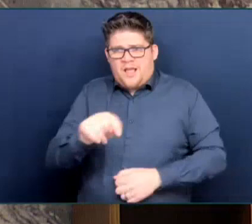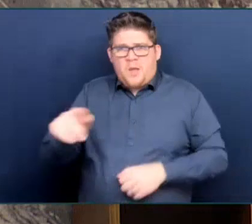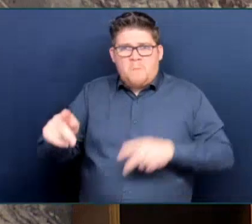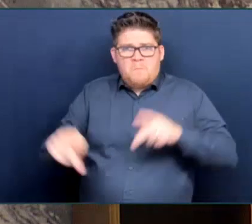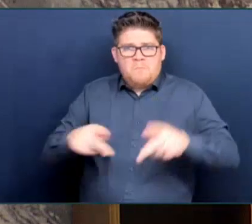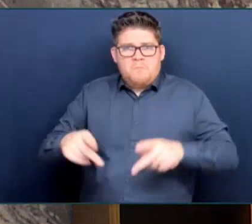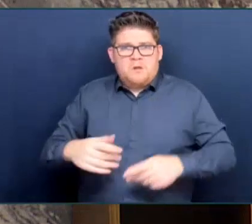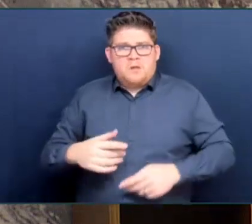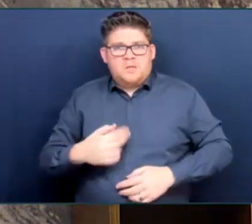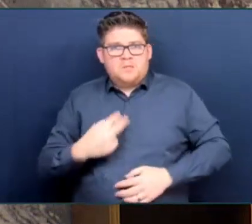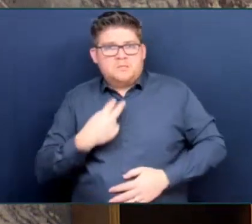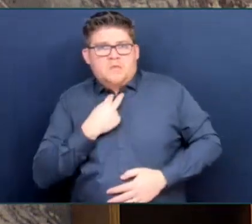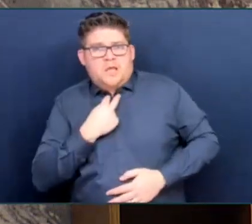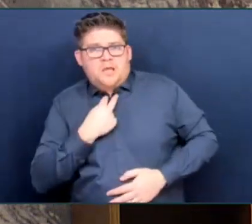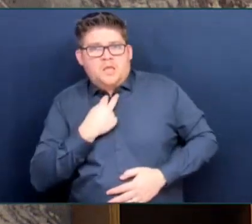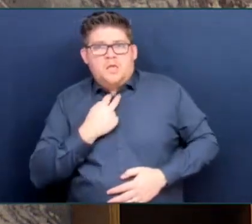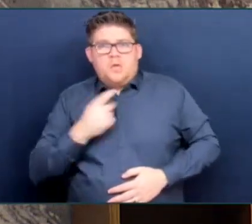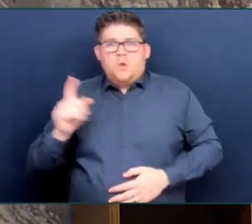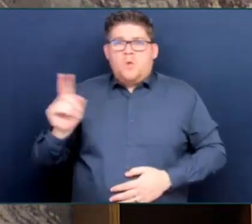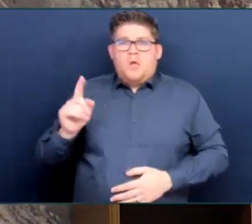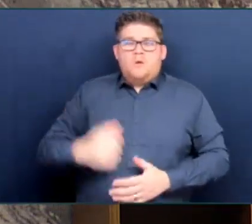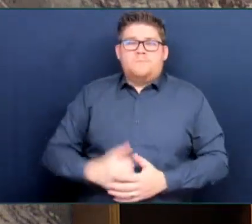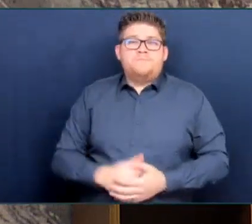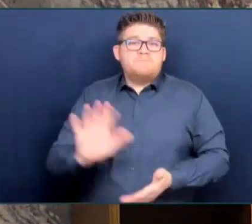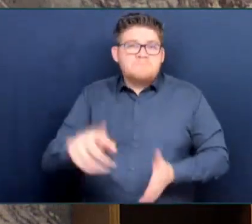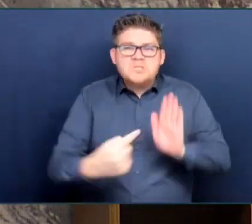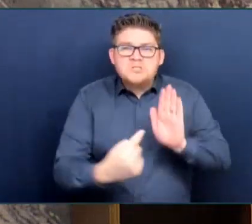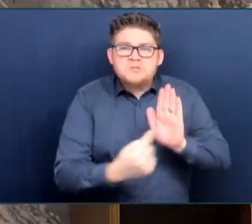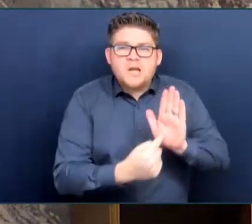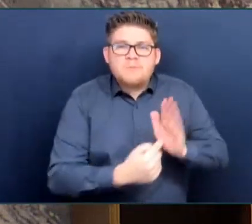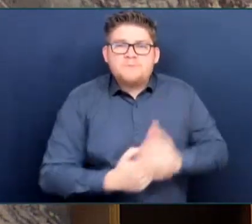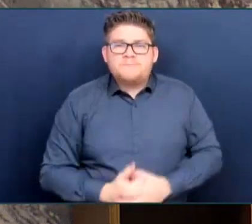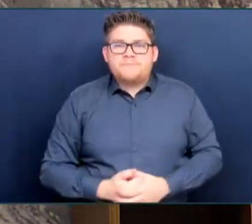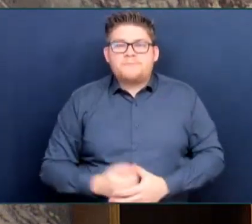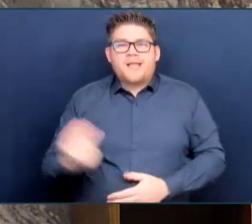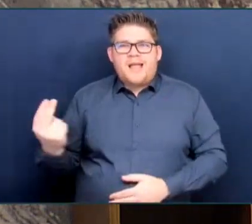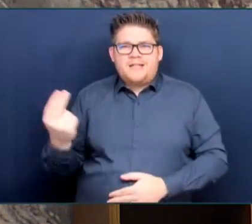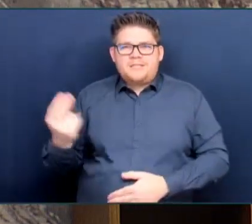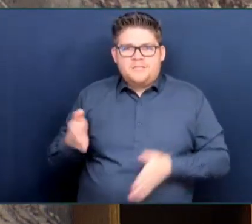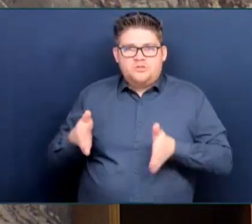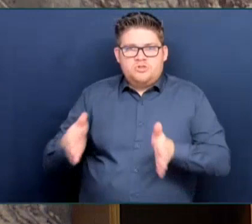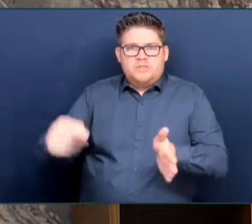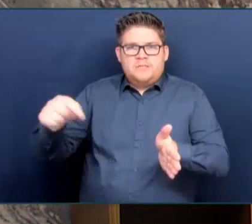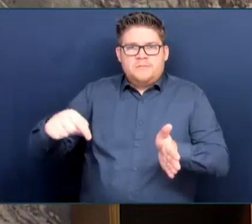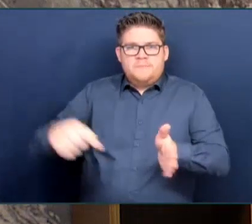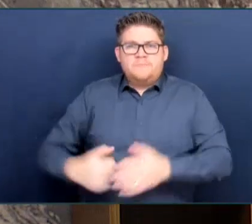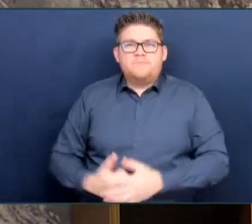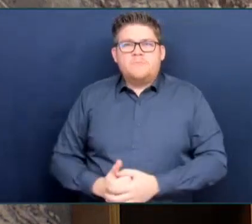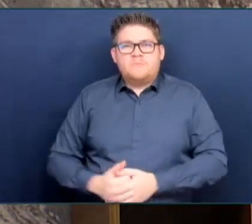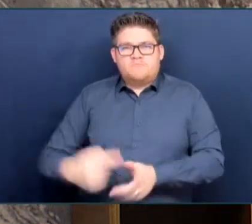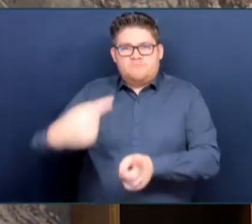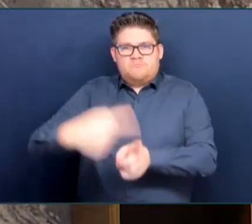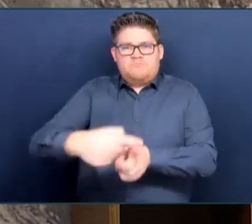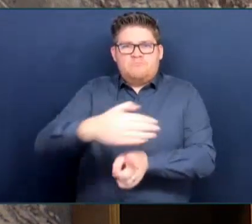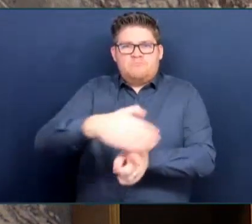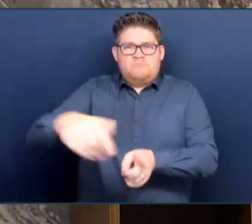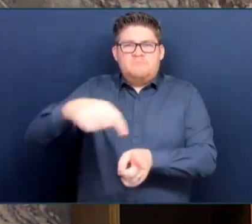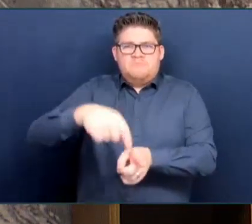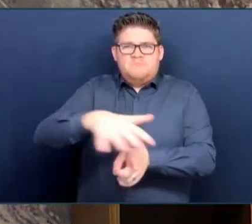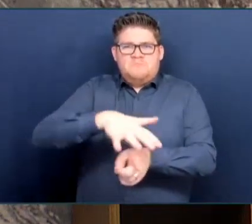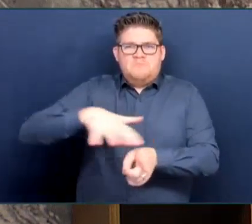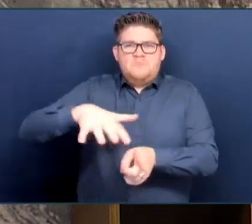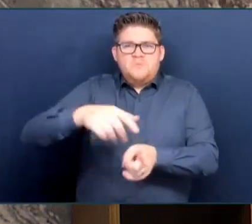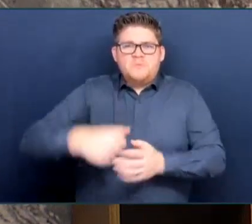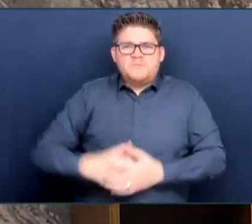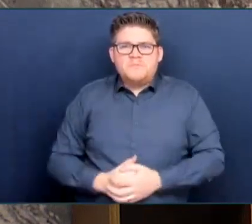Hastings Crossing, vacancies are at a staggering 28%. Desperate businesses are begging for support, and